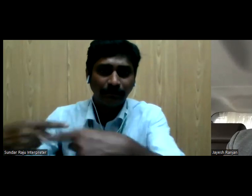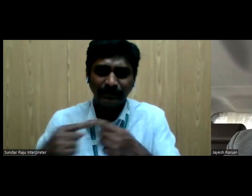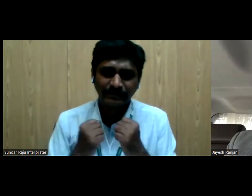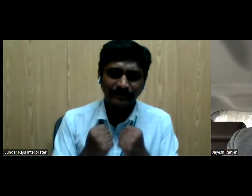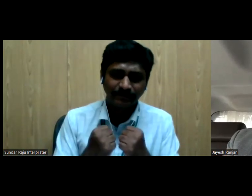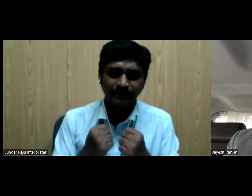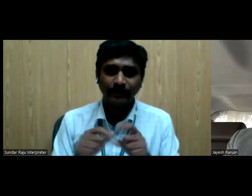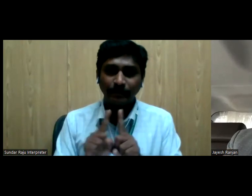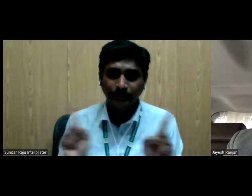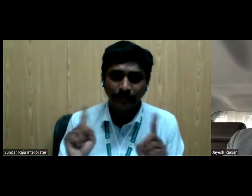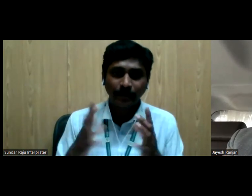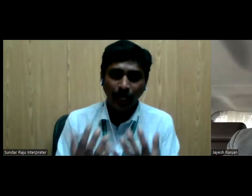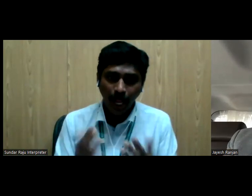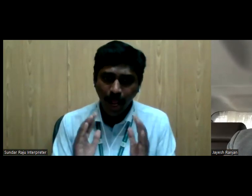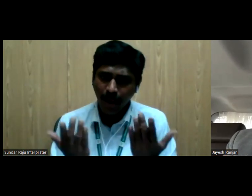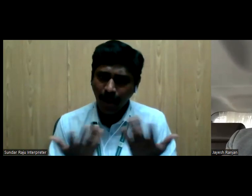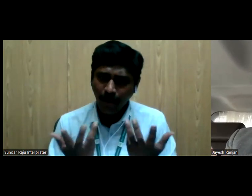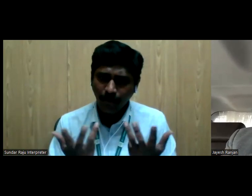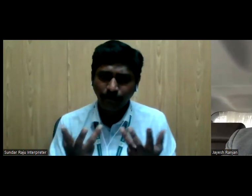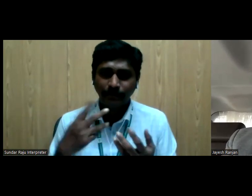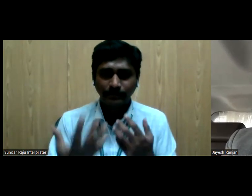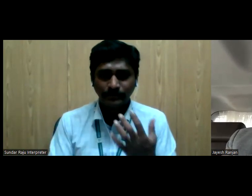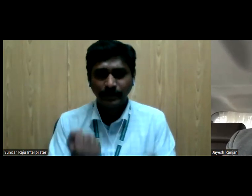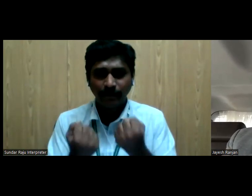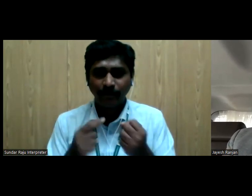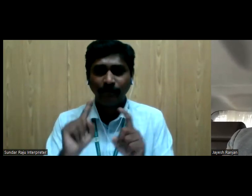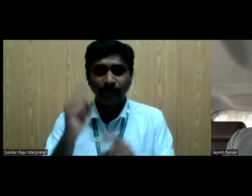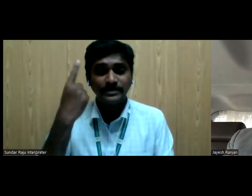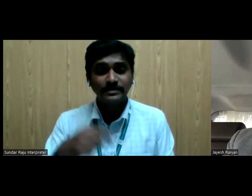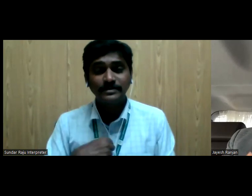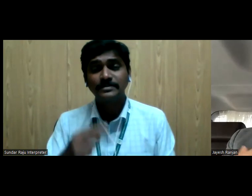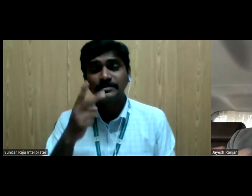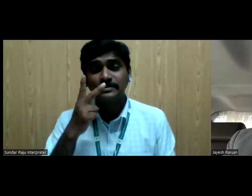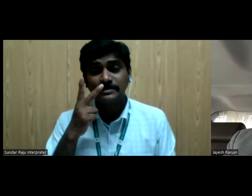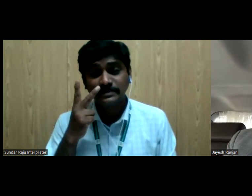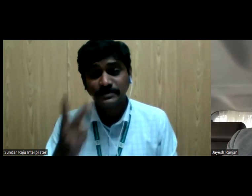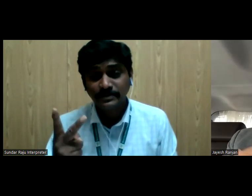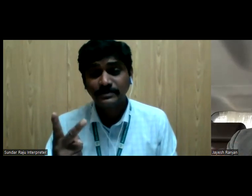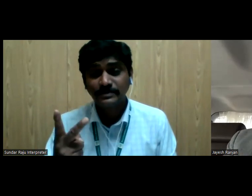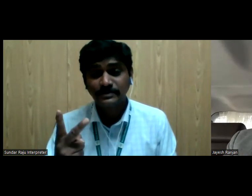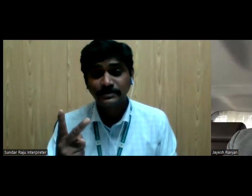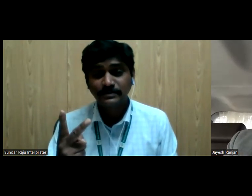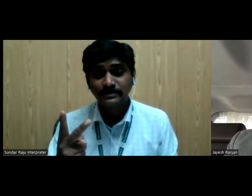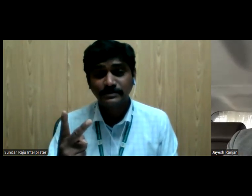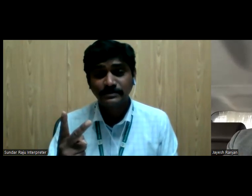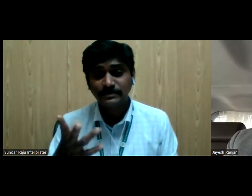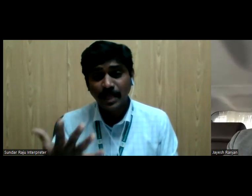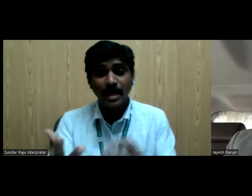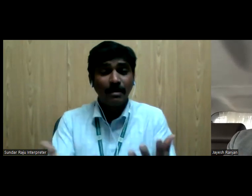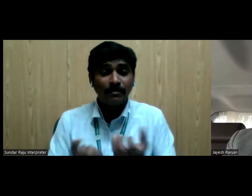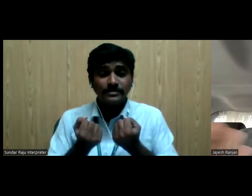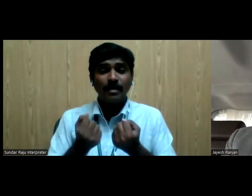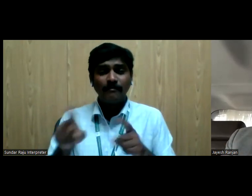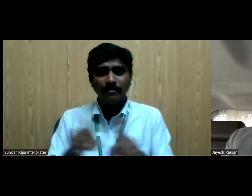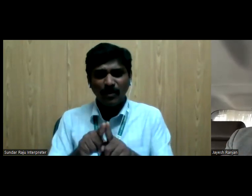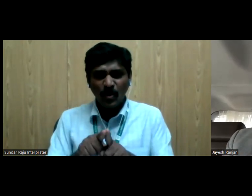how do you ensure that caregivers receive, first of all, lots of moral support, lots of emotional support?